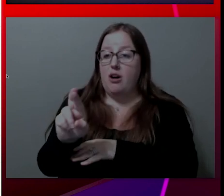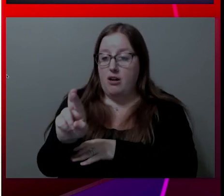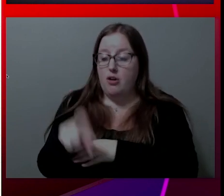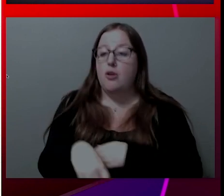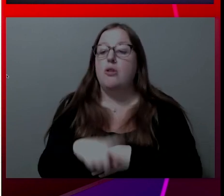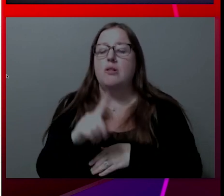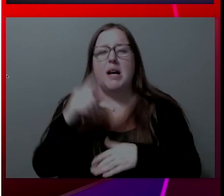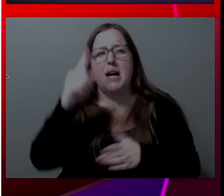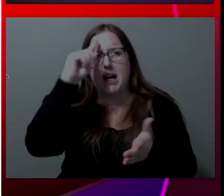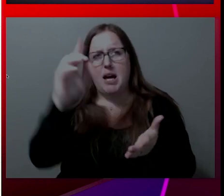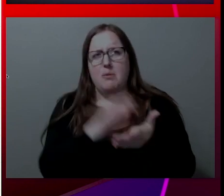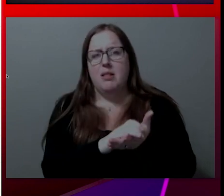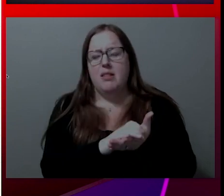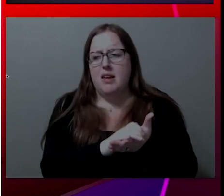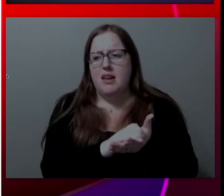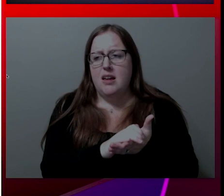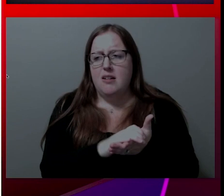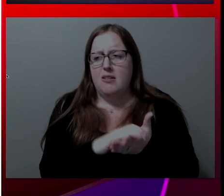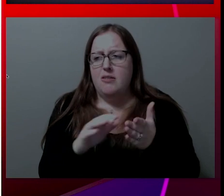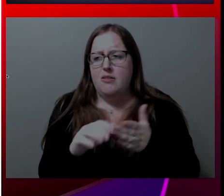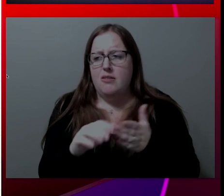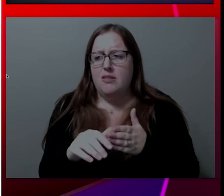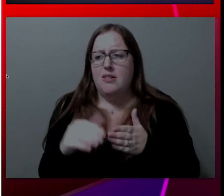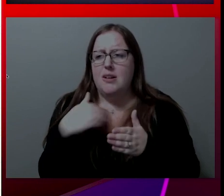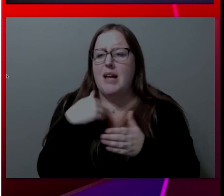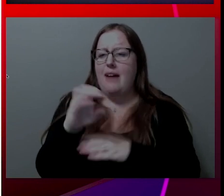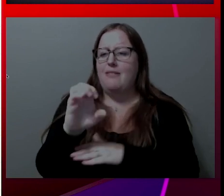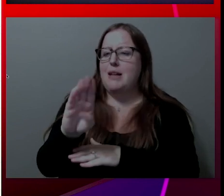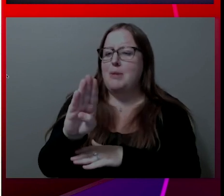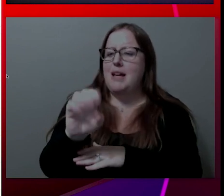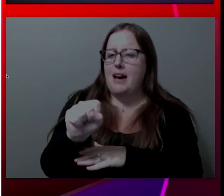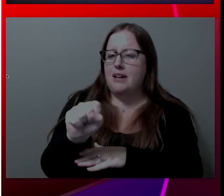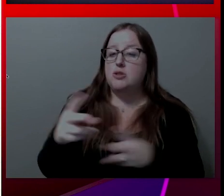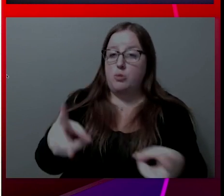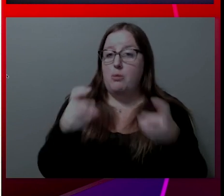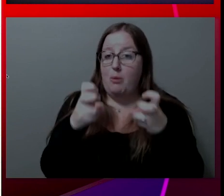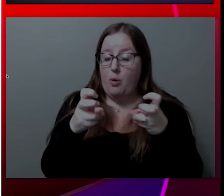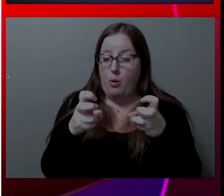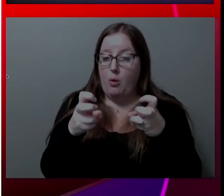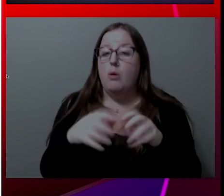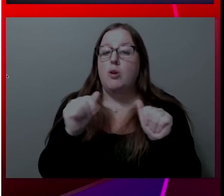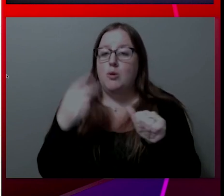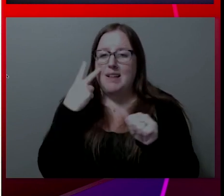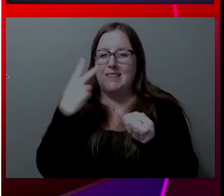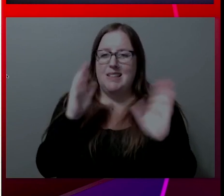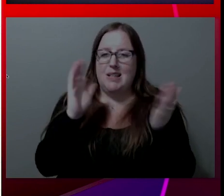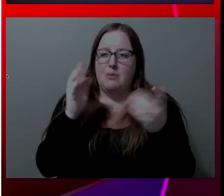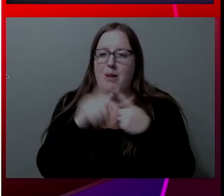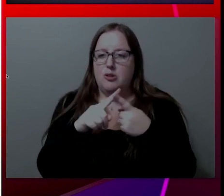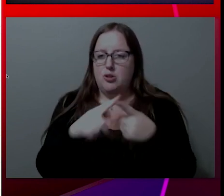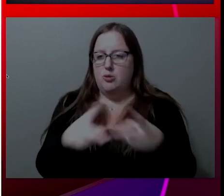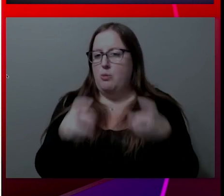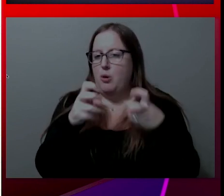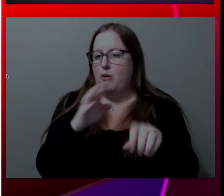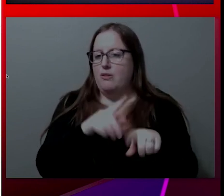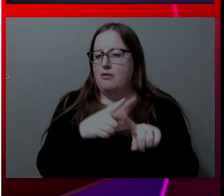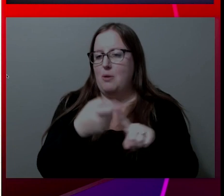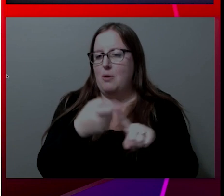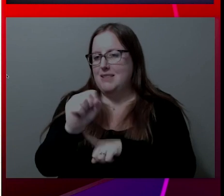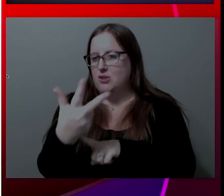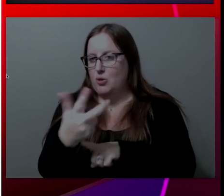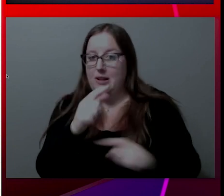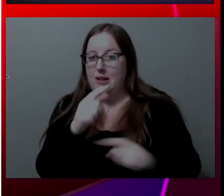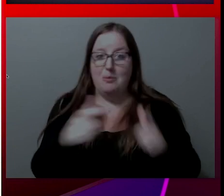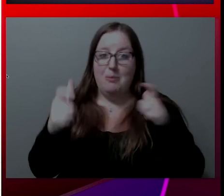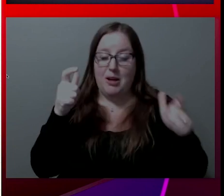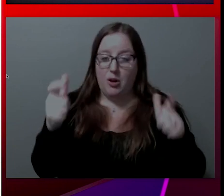believe, backed by EBS. Yes. And so when you pull that, there's a different latency versus when you pull it from S3, and the larger that is, there's